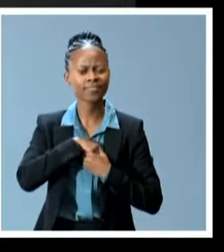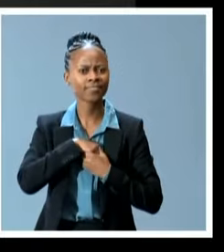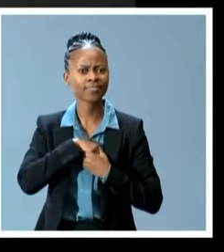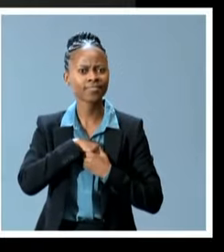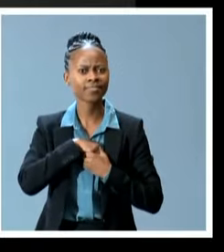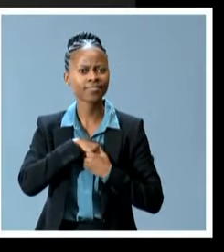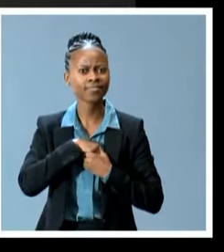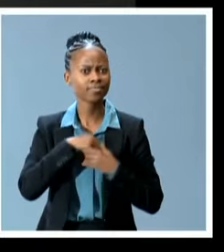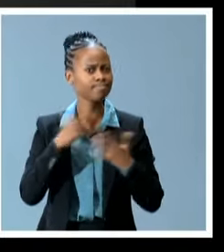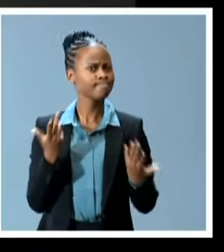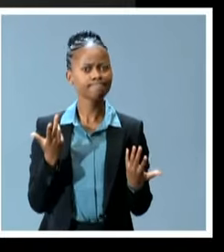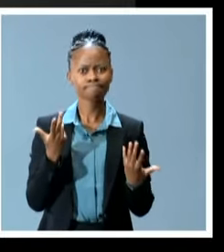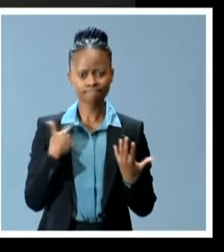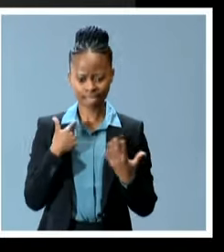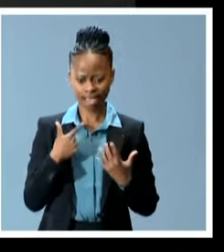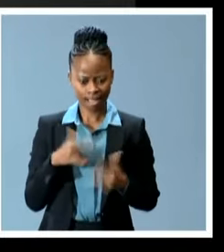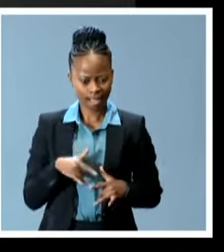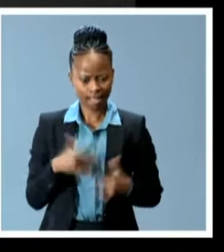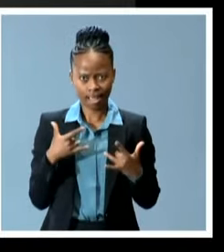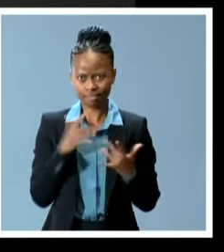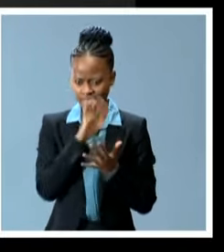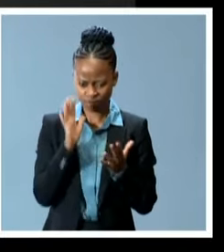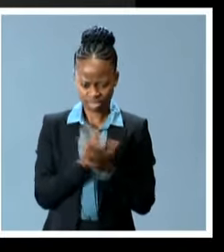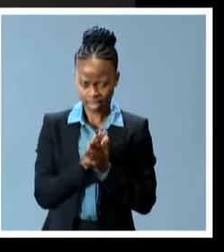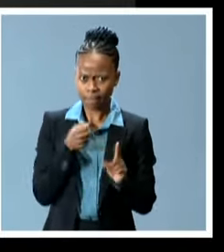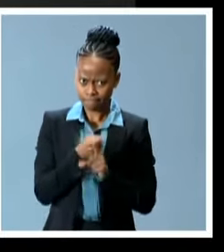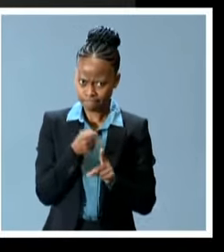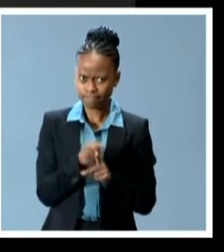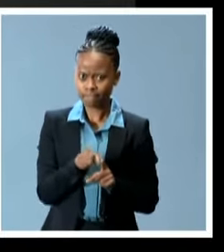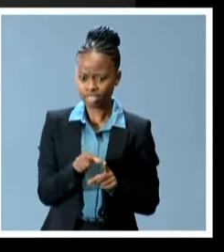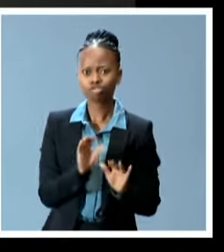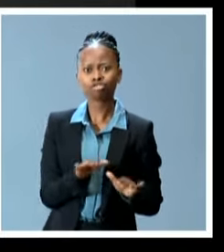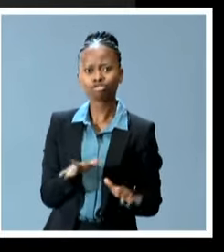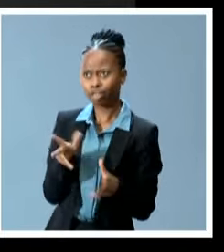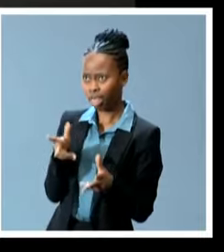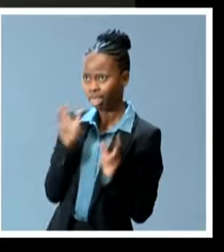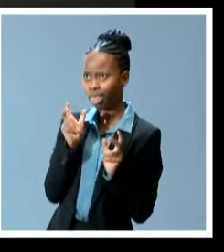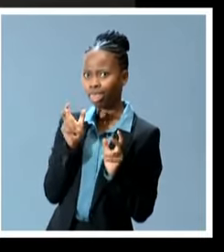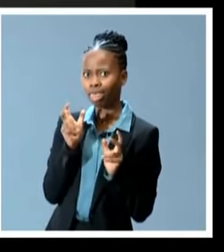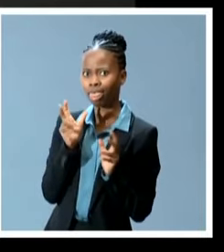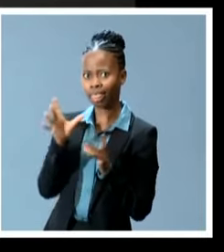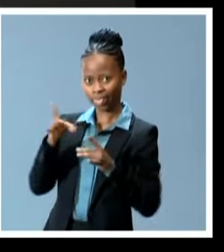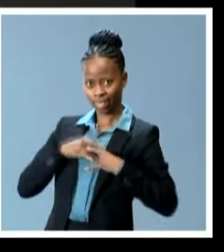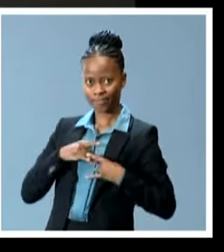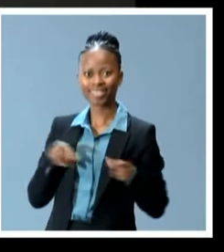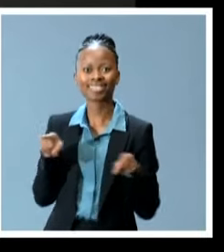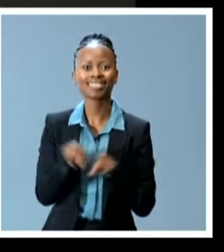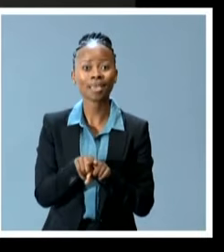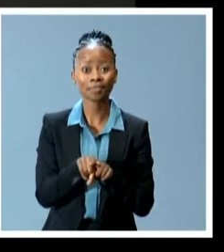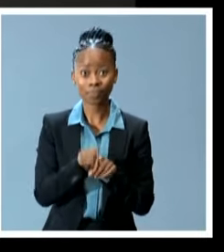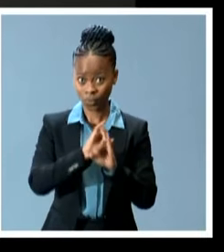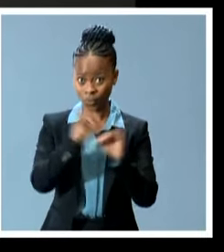to have a more holistic approach to life for the sake of my children, especially during difficult times.